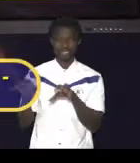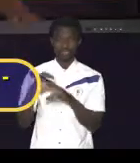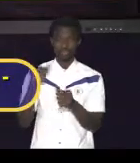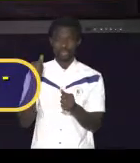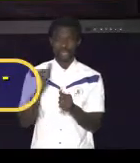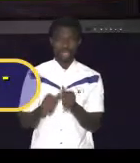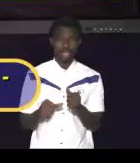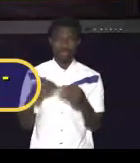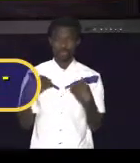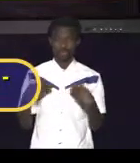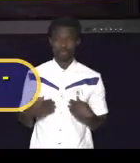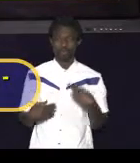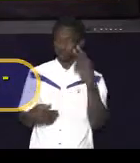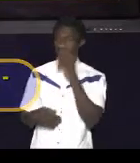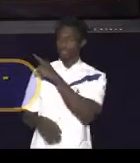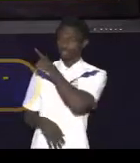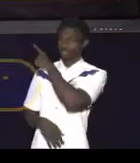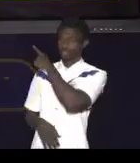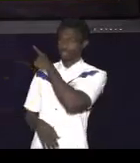Everybody like this.